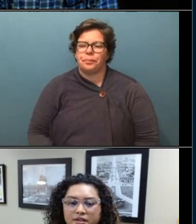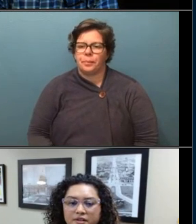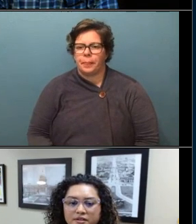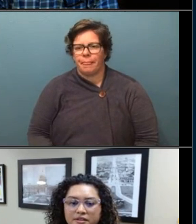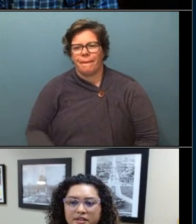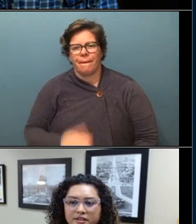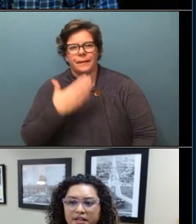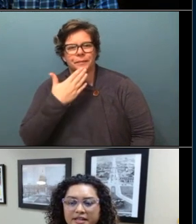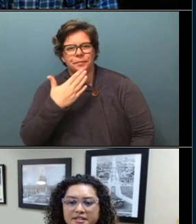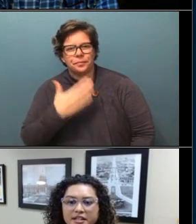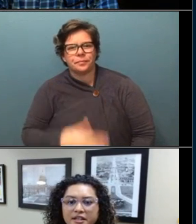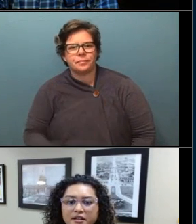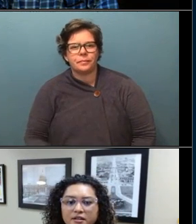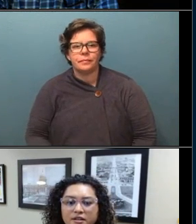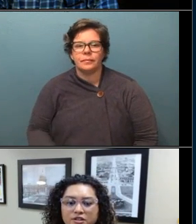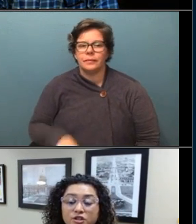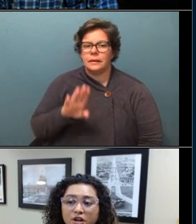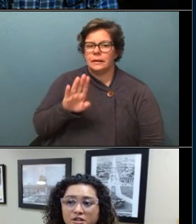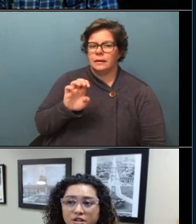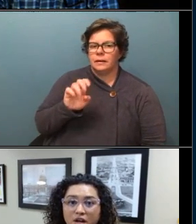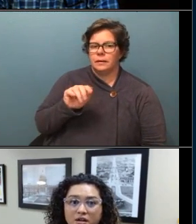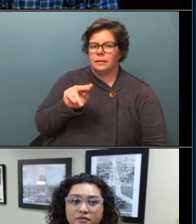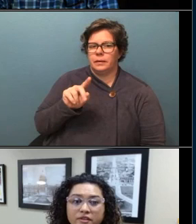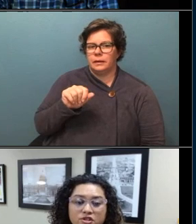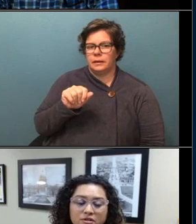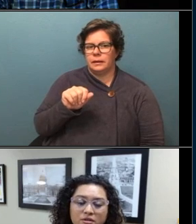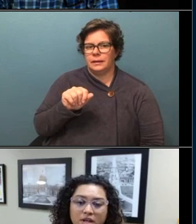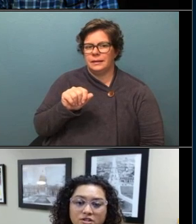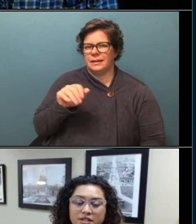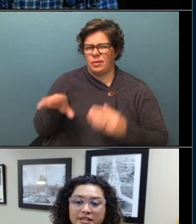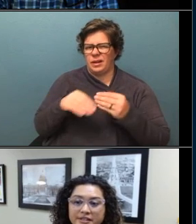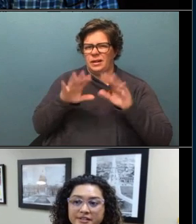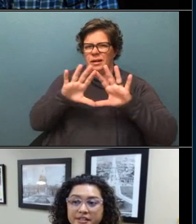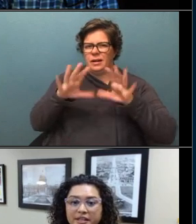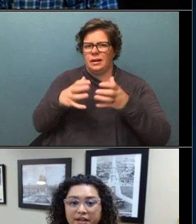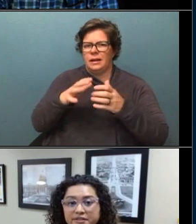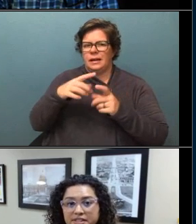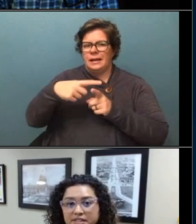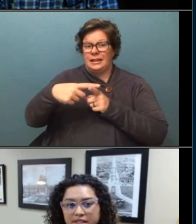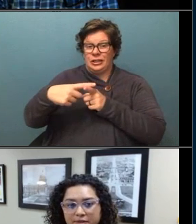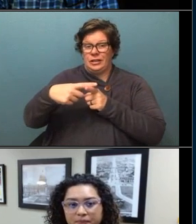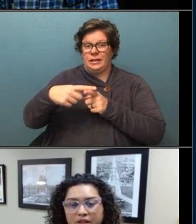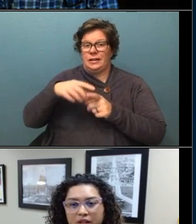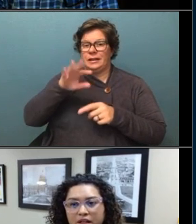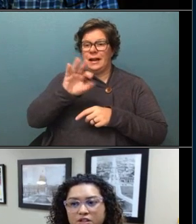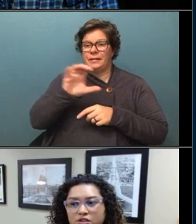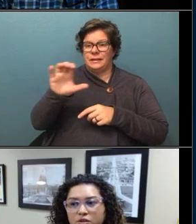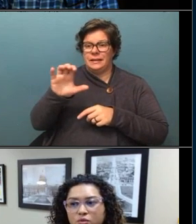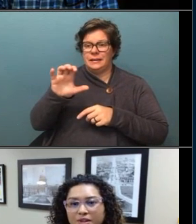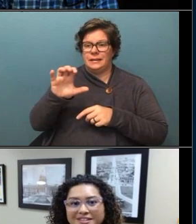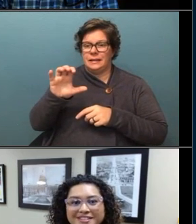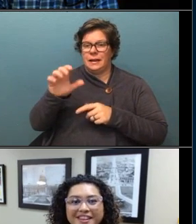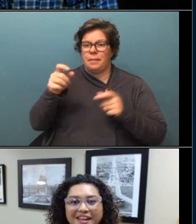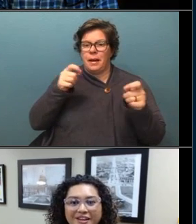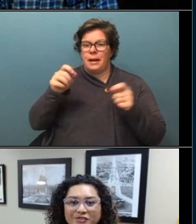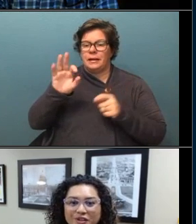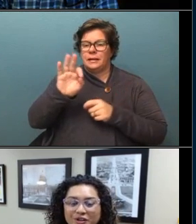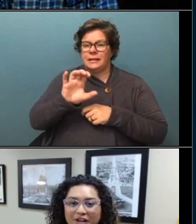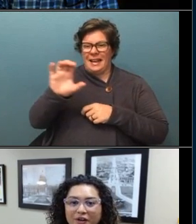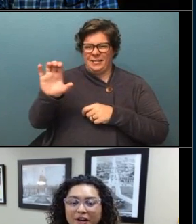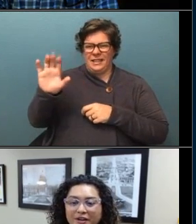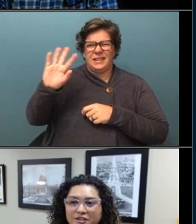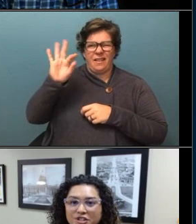Thank you, Lee. The entity in charge of the geolocation is the FCC. And so once